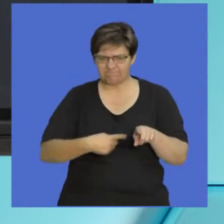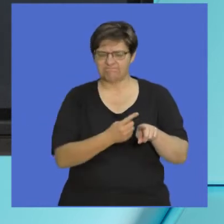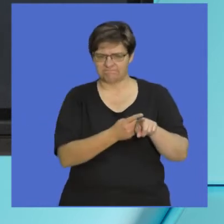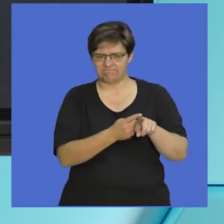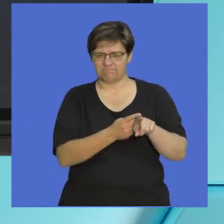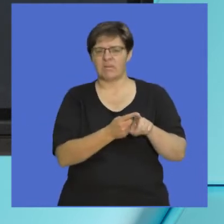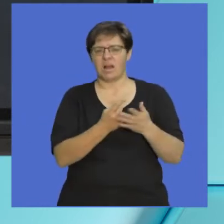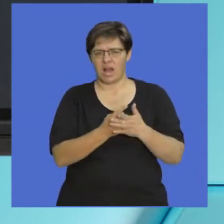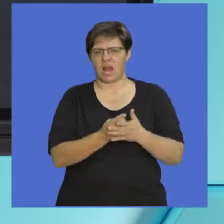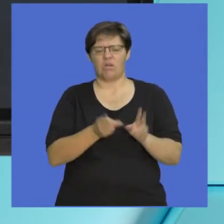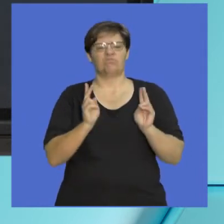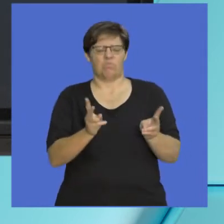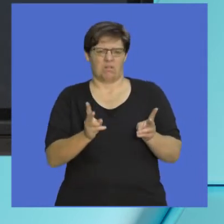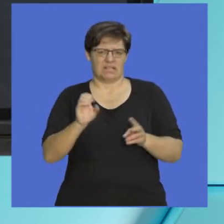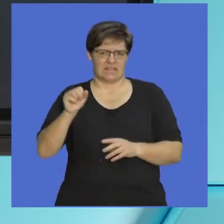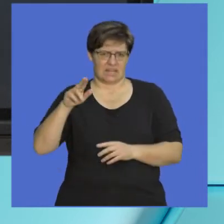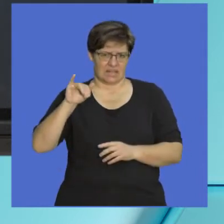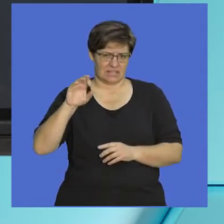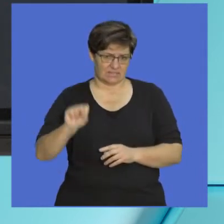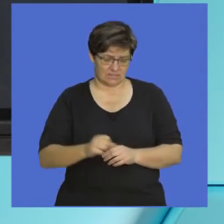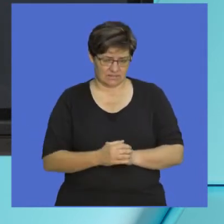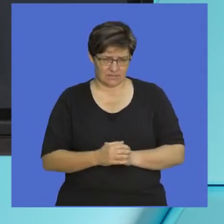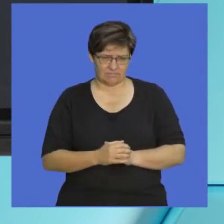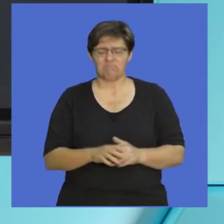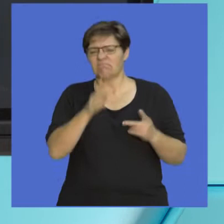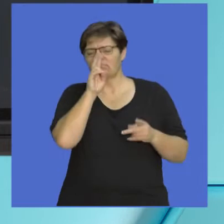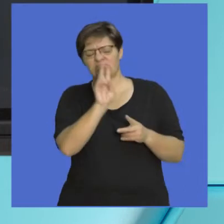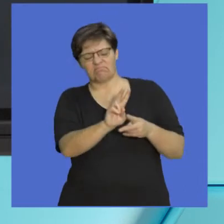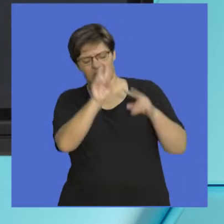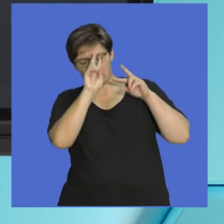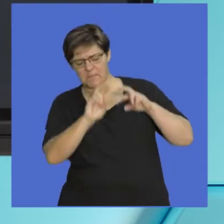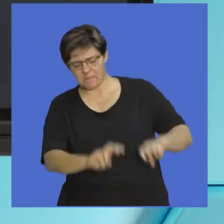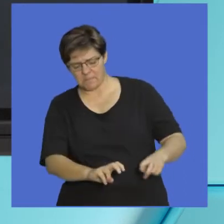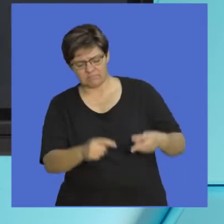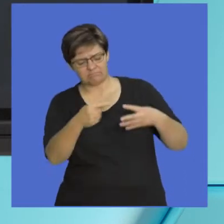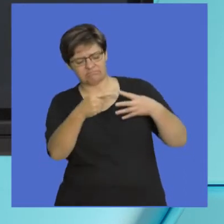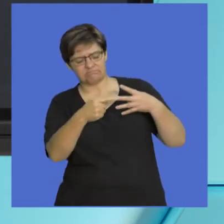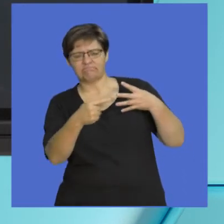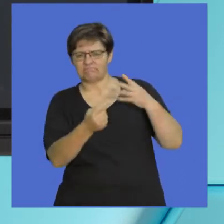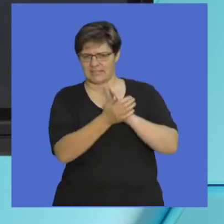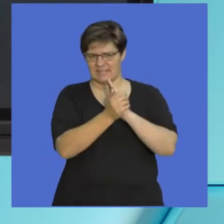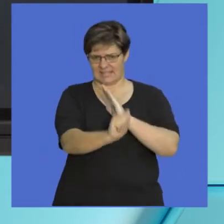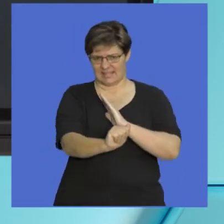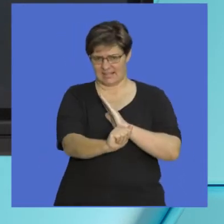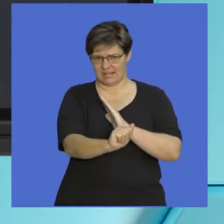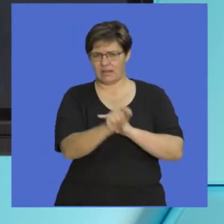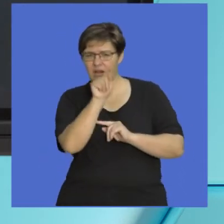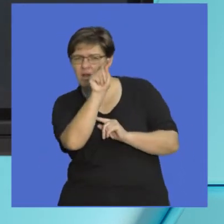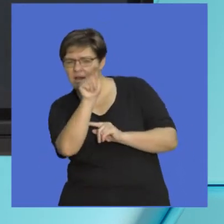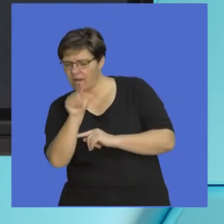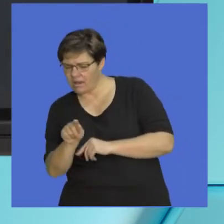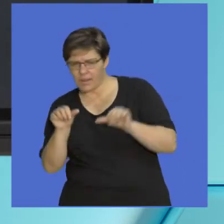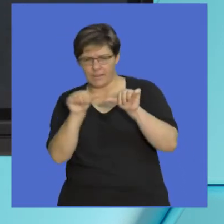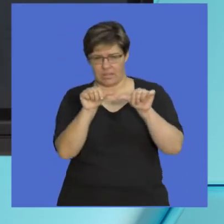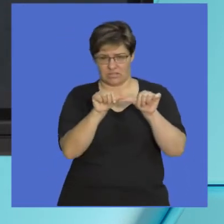typical, series circuit. Also, we'll try and explore, a number of skills in as far as measuring is concerned, which is a